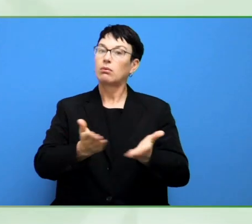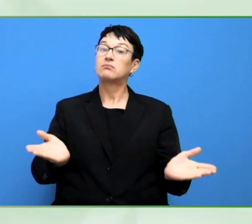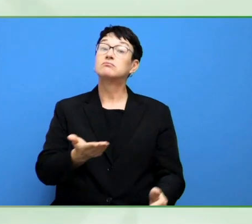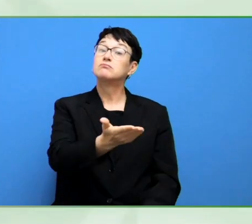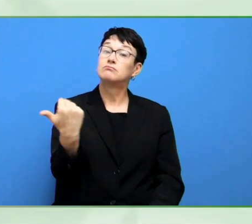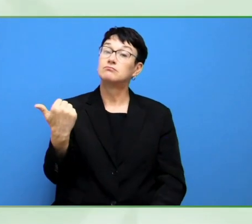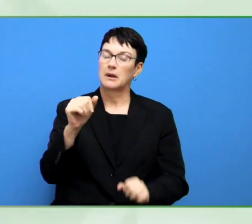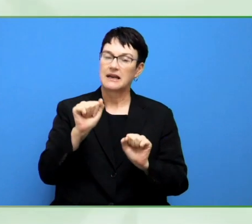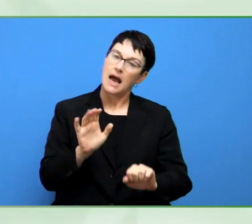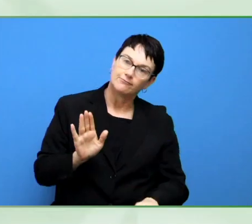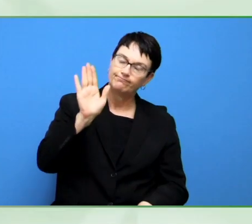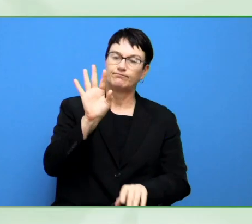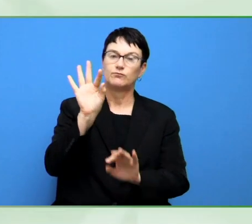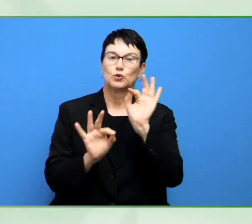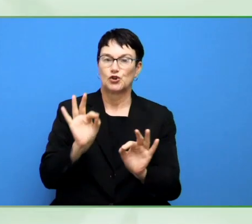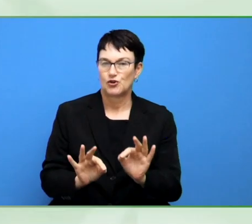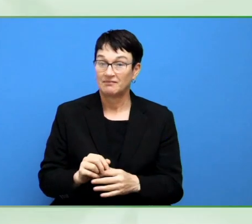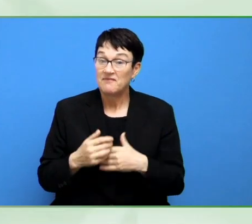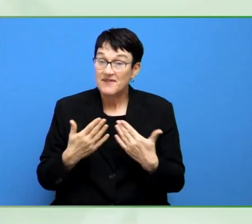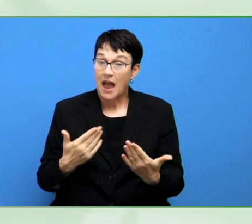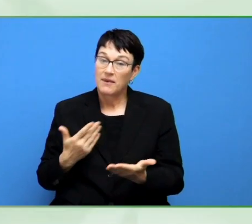to you, Masahito.